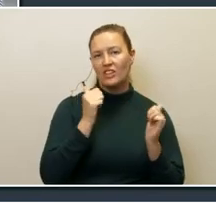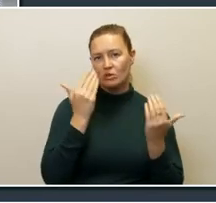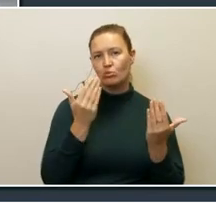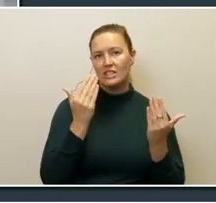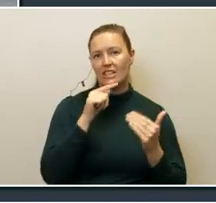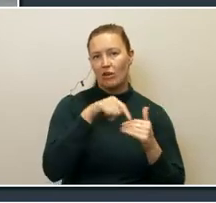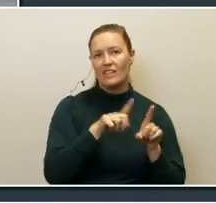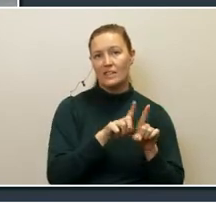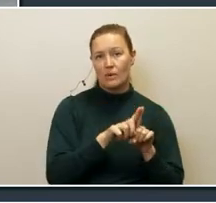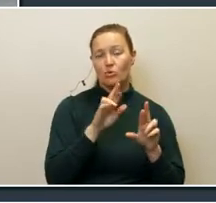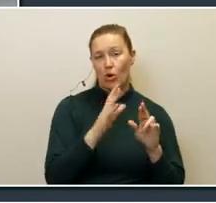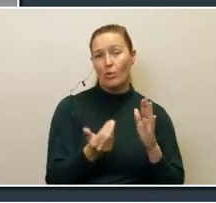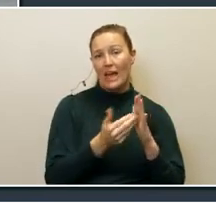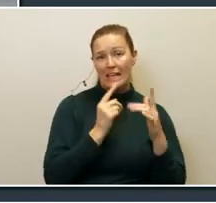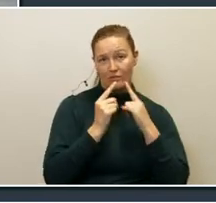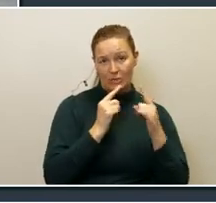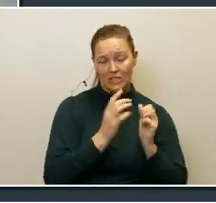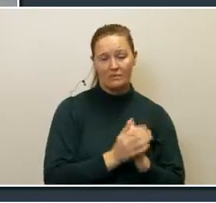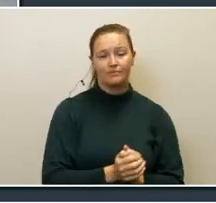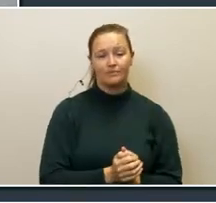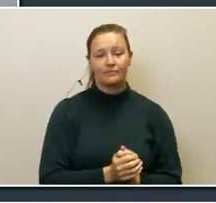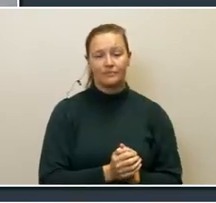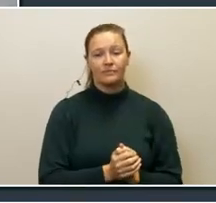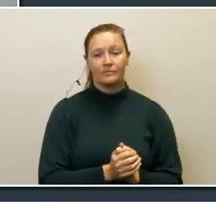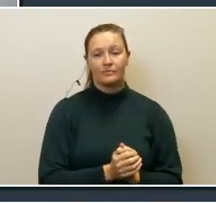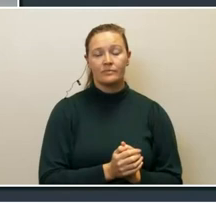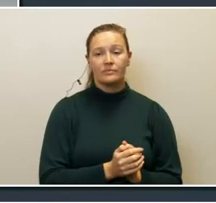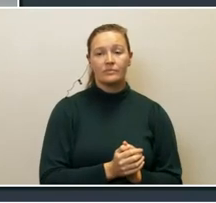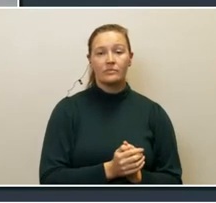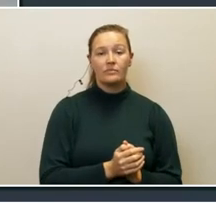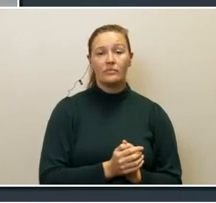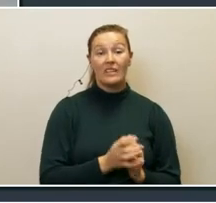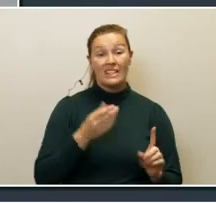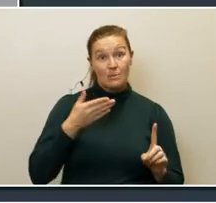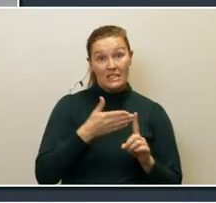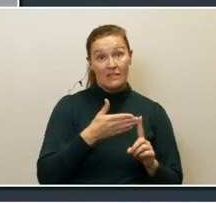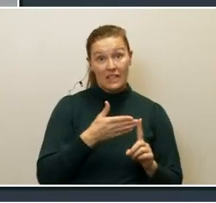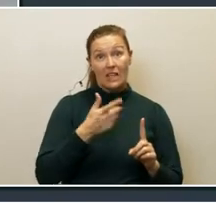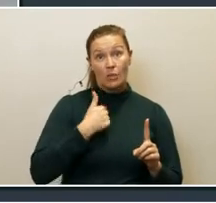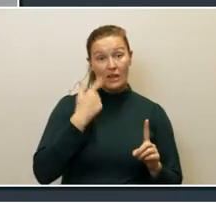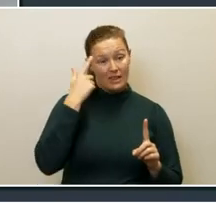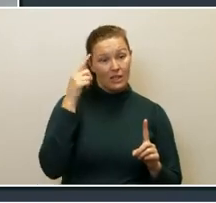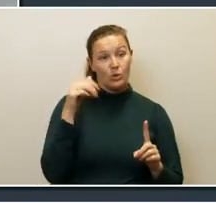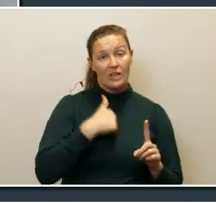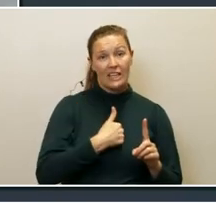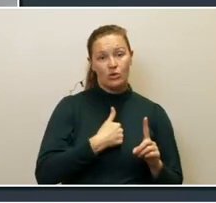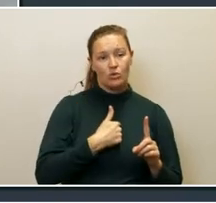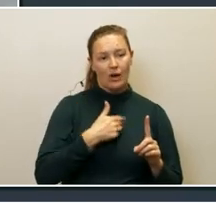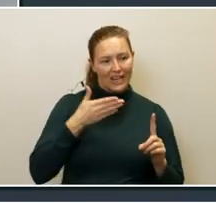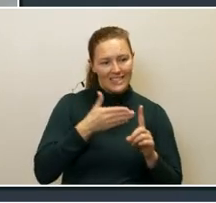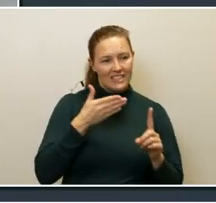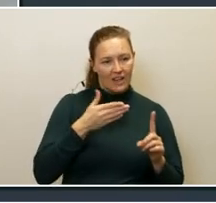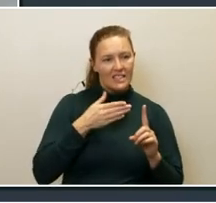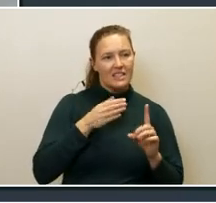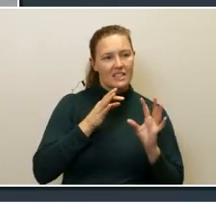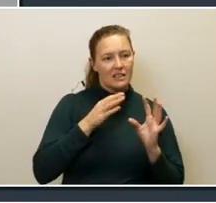hope this is complimentary. And so we specifically recommend that you identify specific water